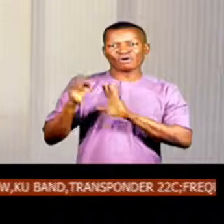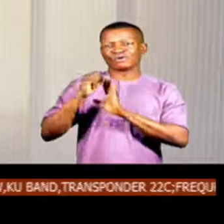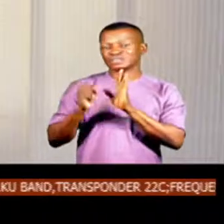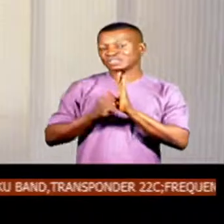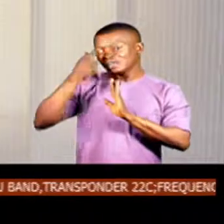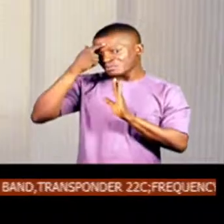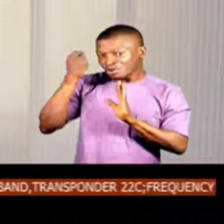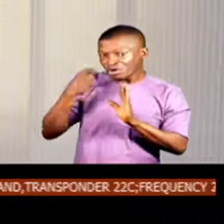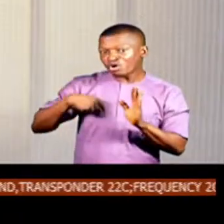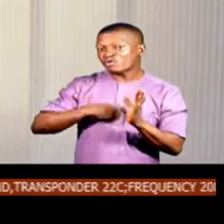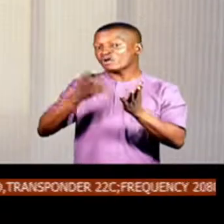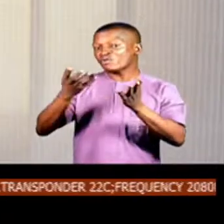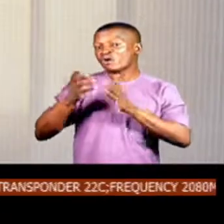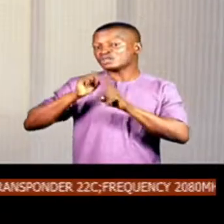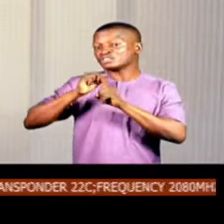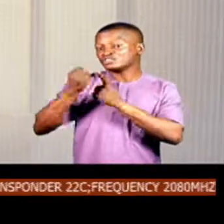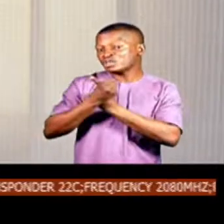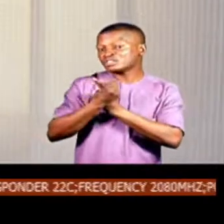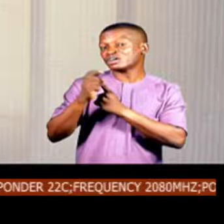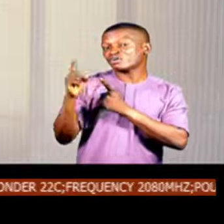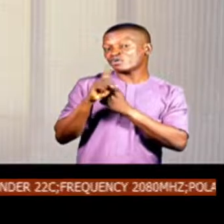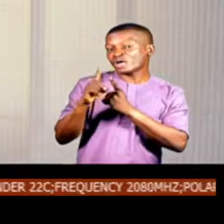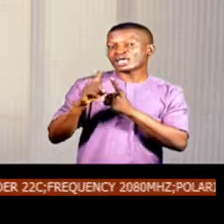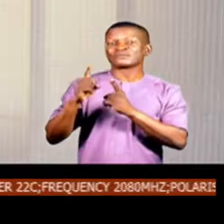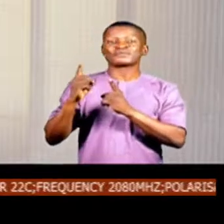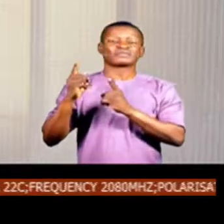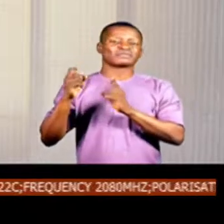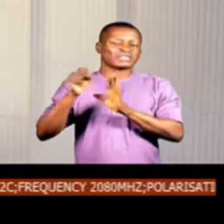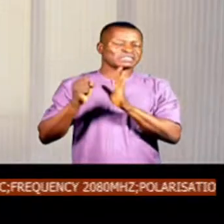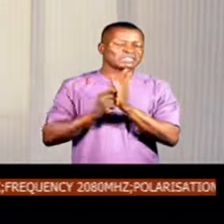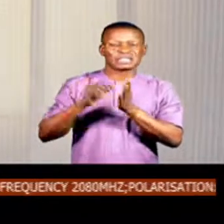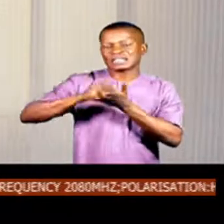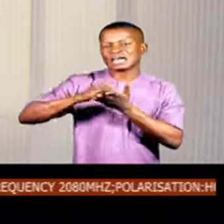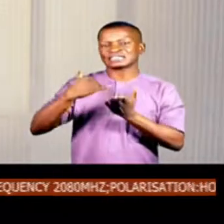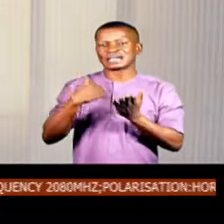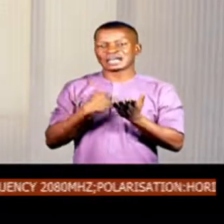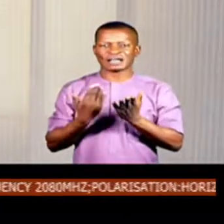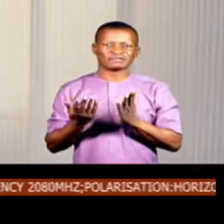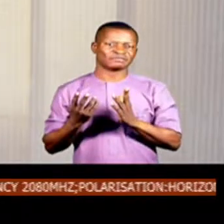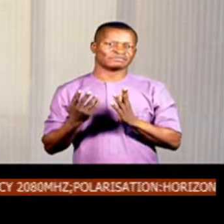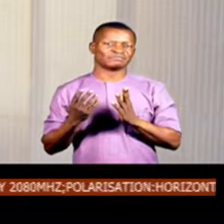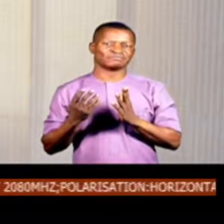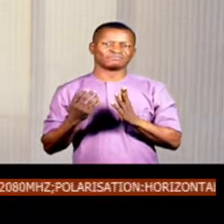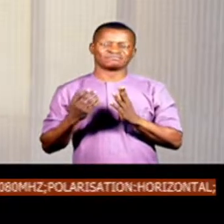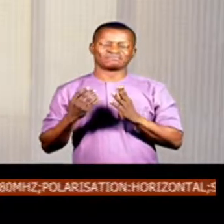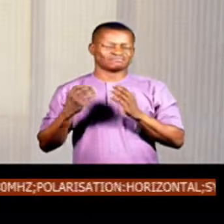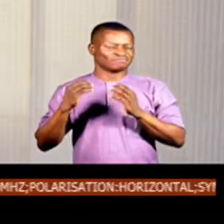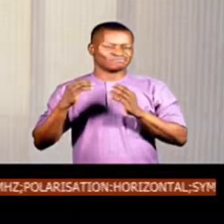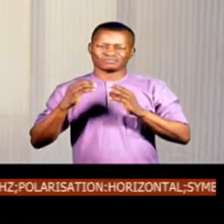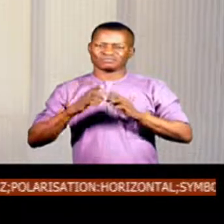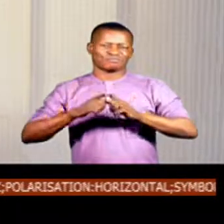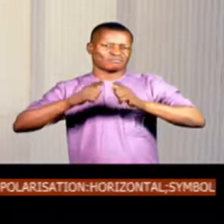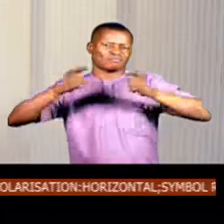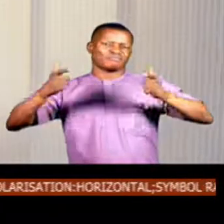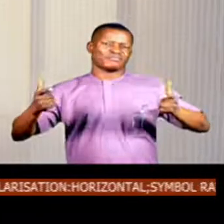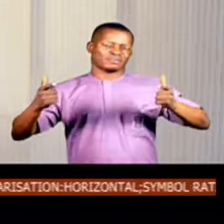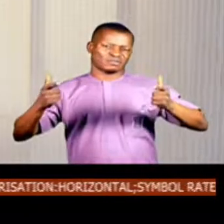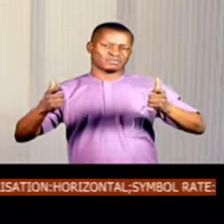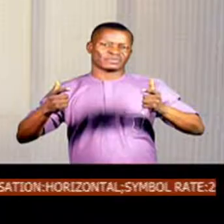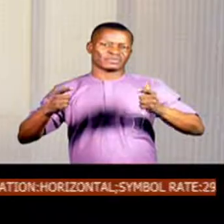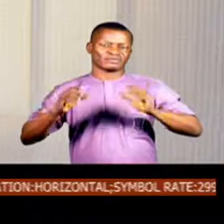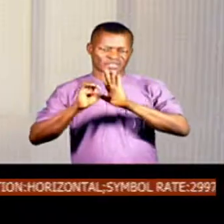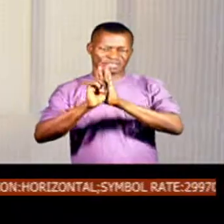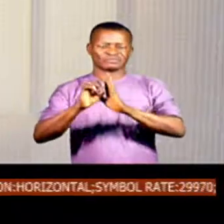more states, because you want a situation where a state that has a very densely populated state like Lagos,